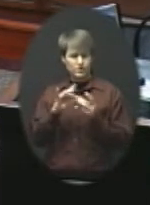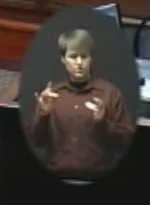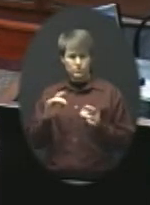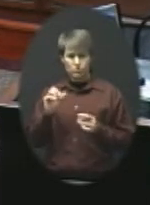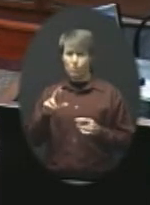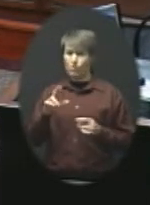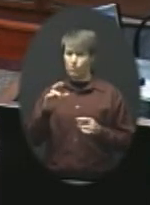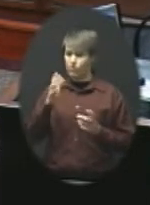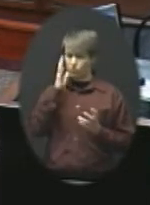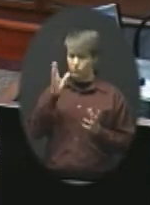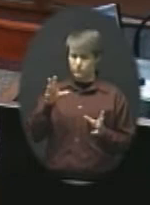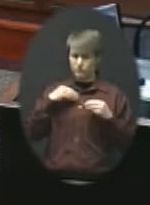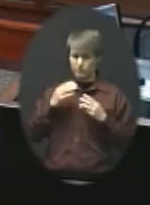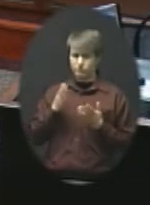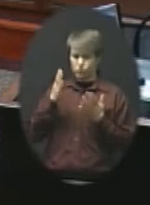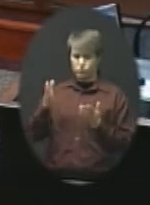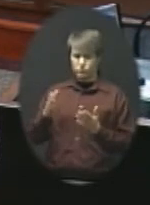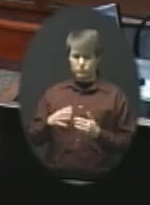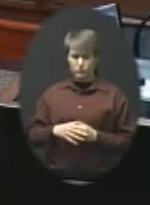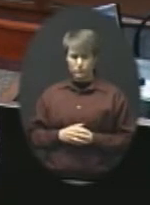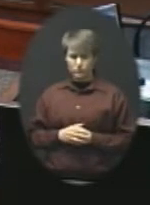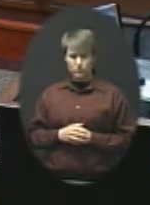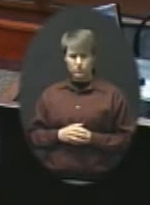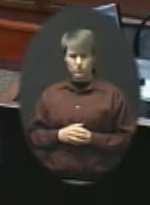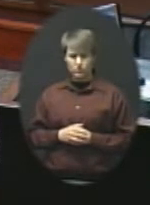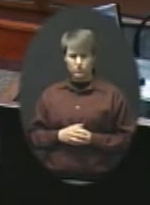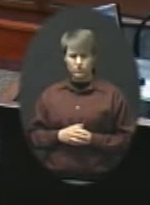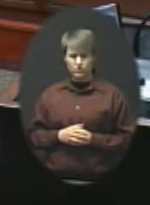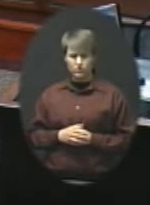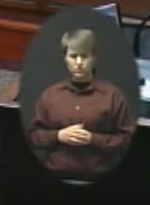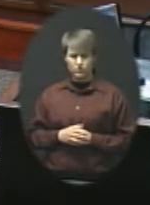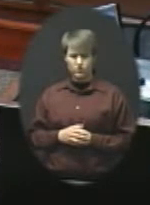or otherwise I would accept a motion.